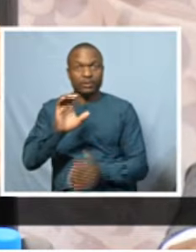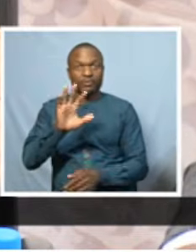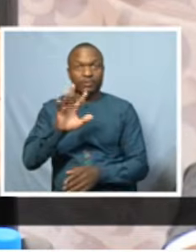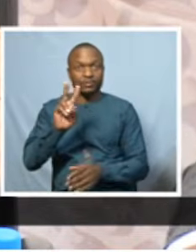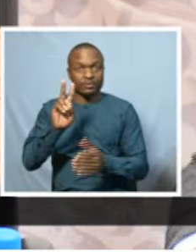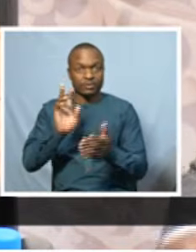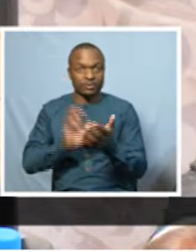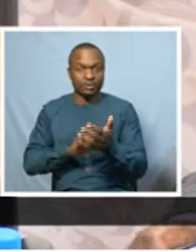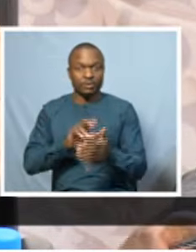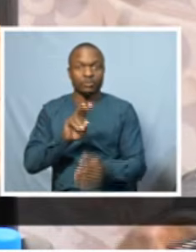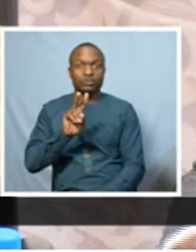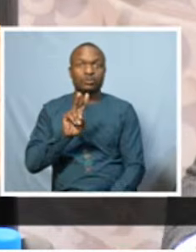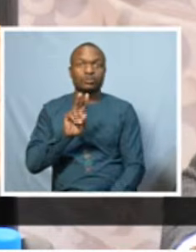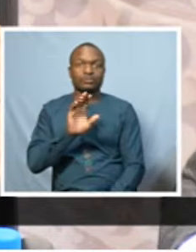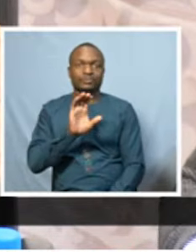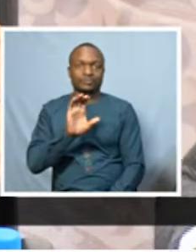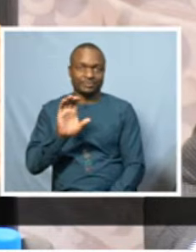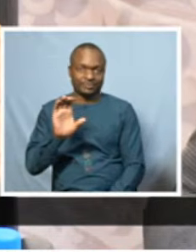552,200.